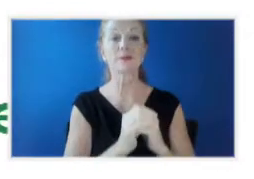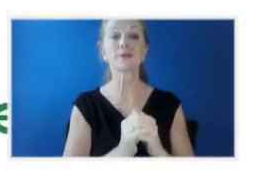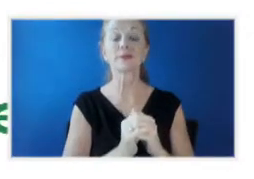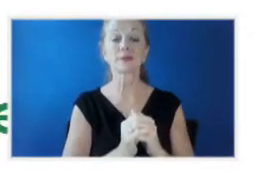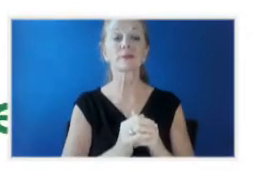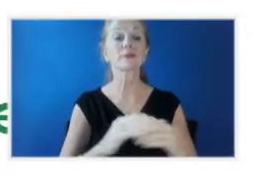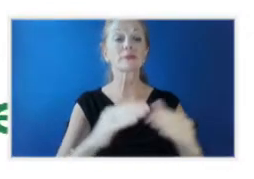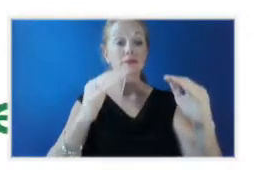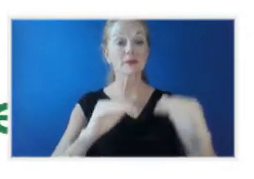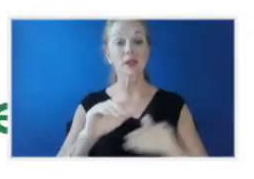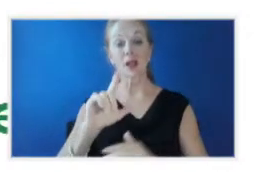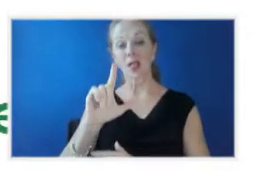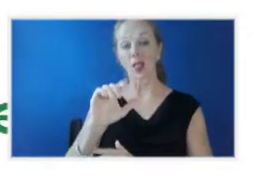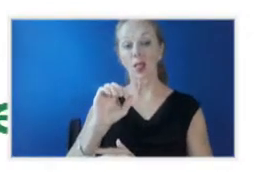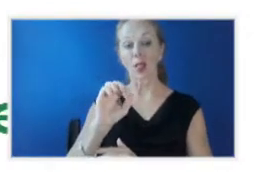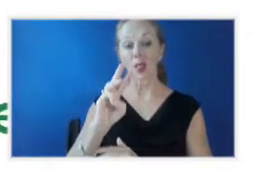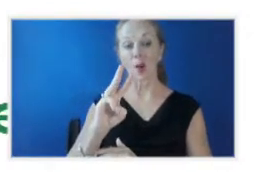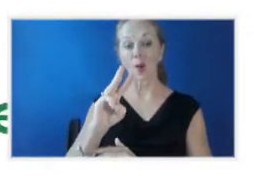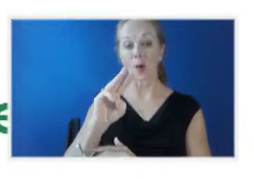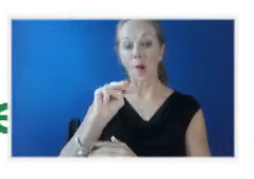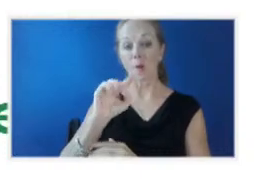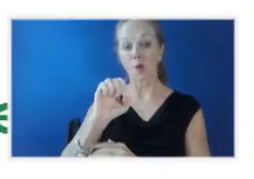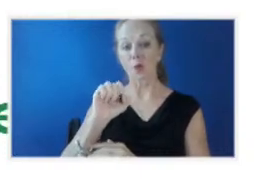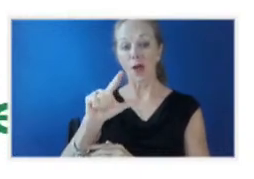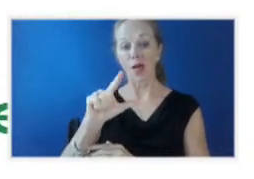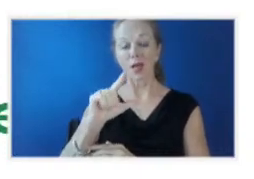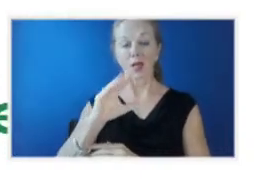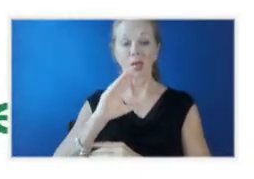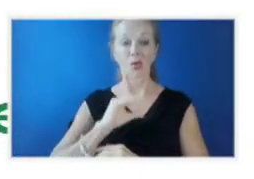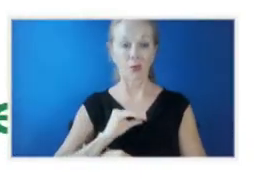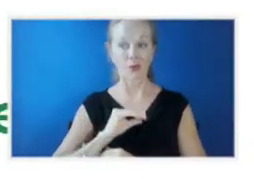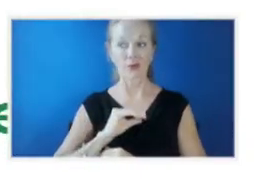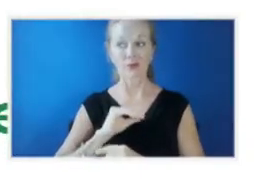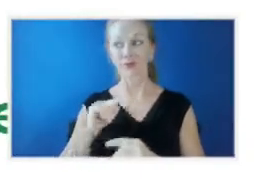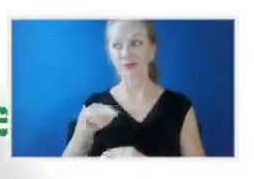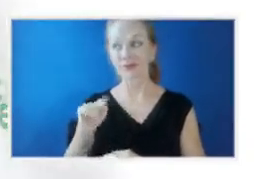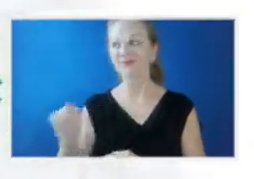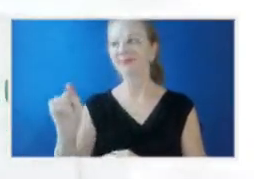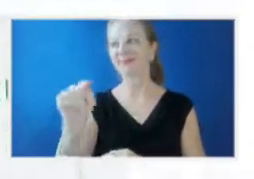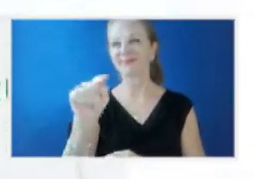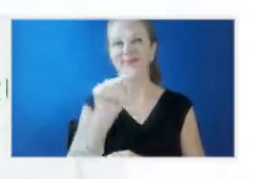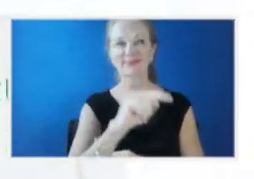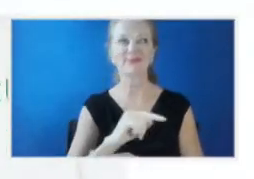nothing new across the country that a lot of police departments were dealing with.